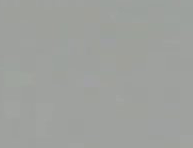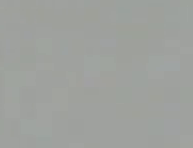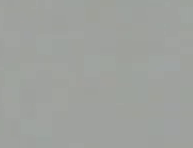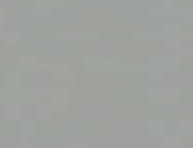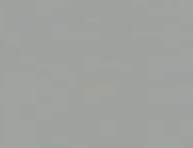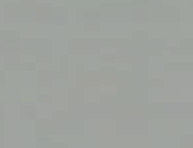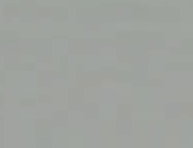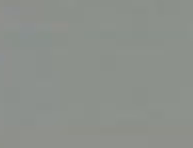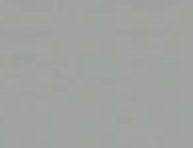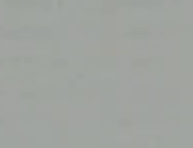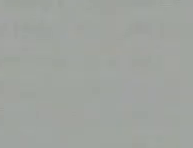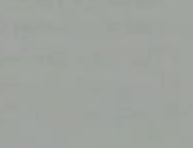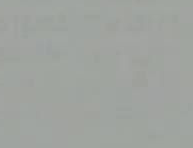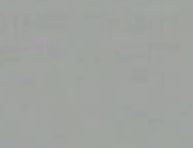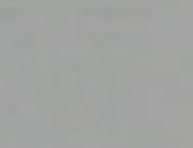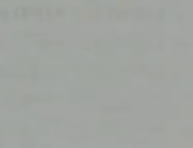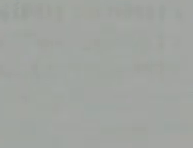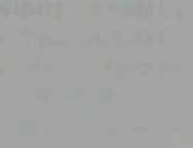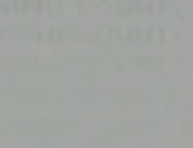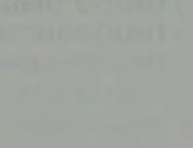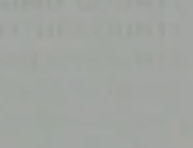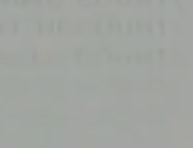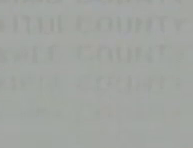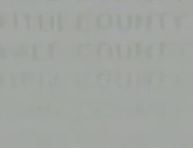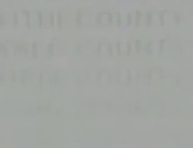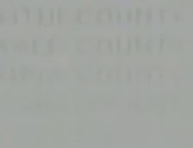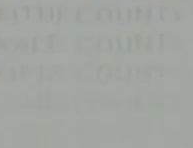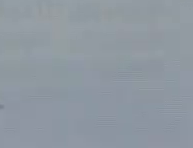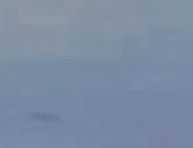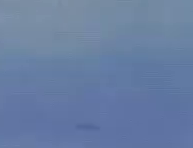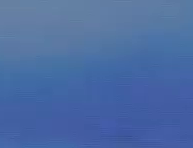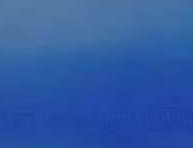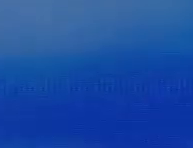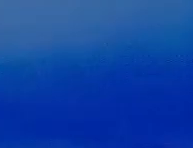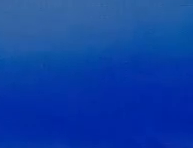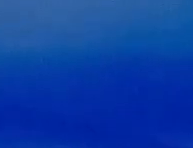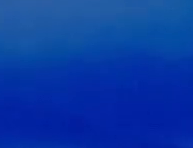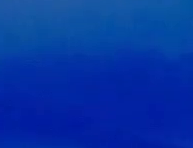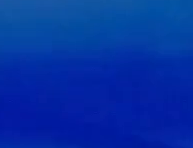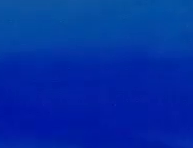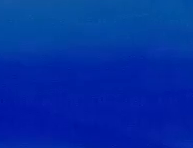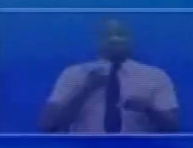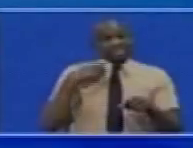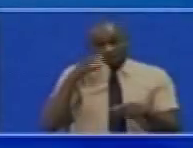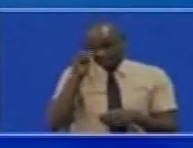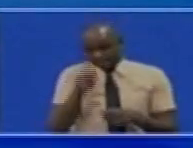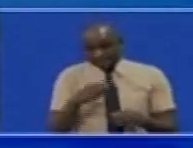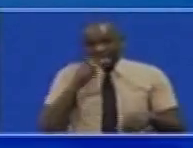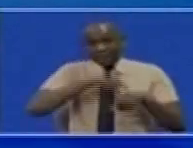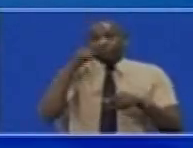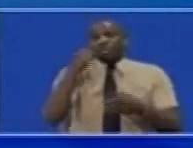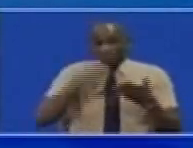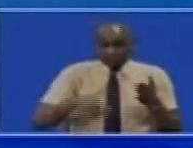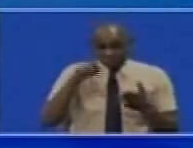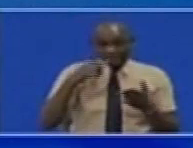University of Embu plans to produce